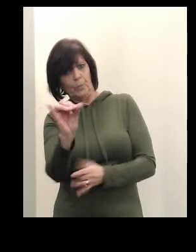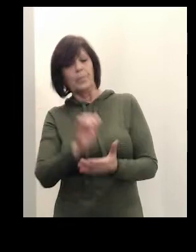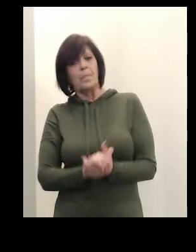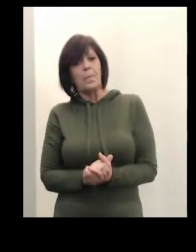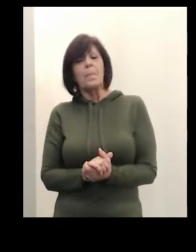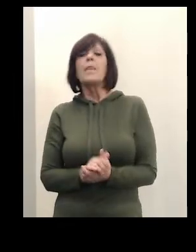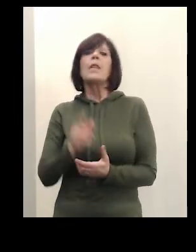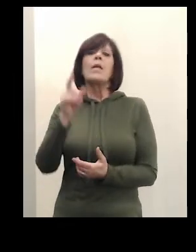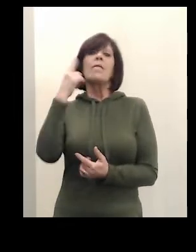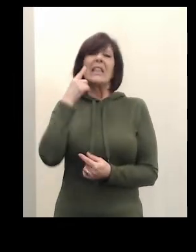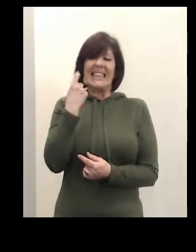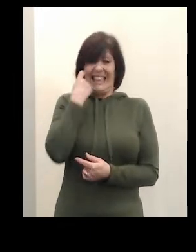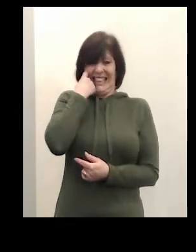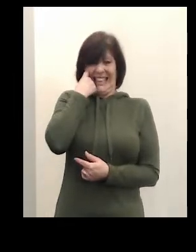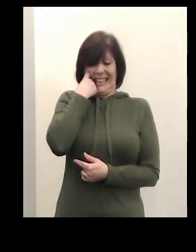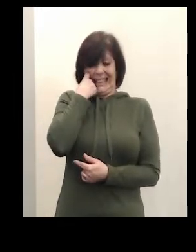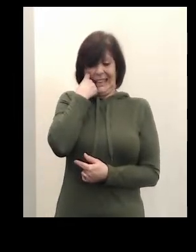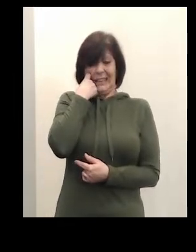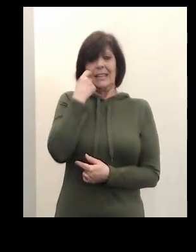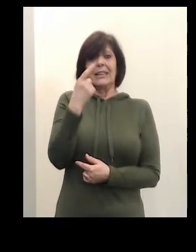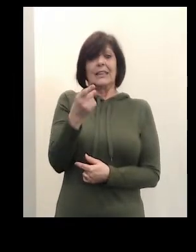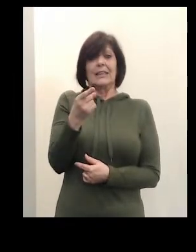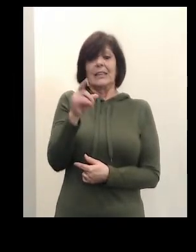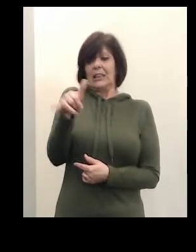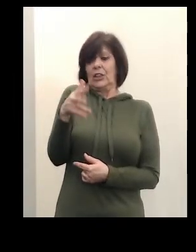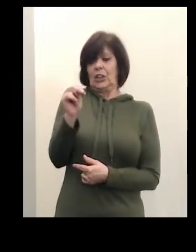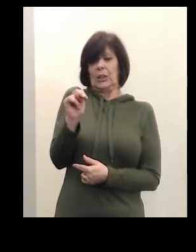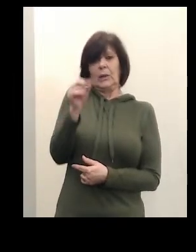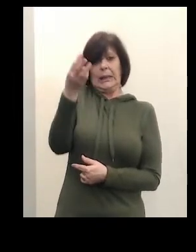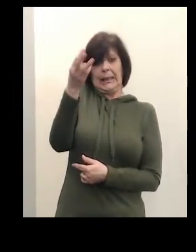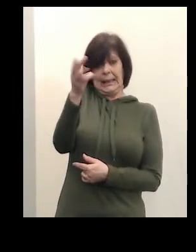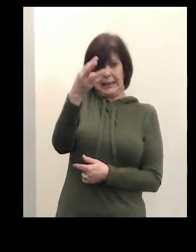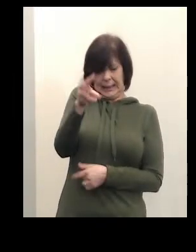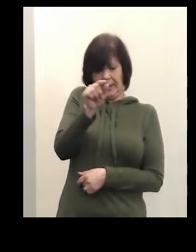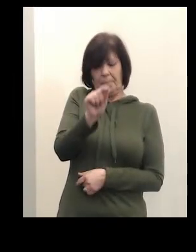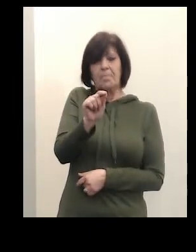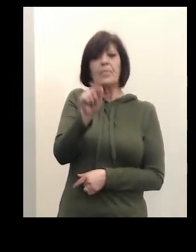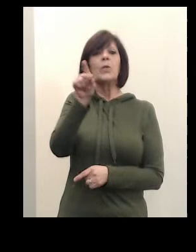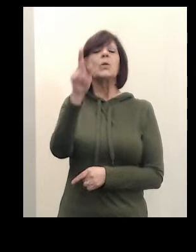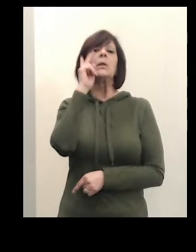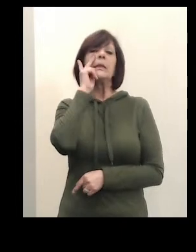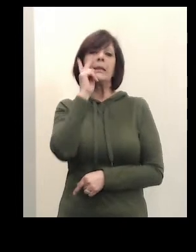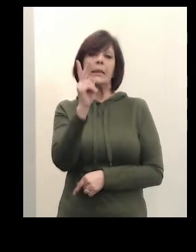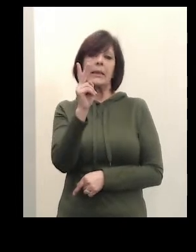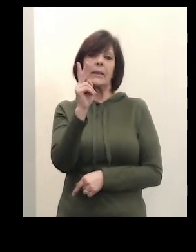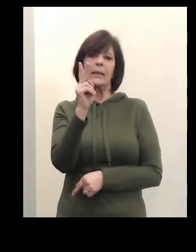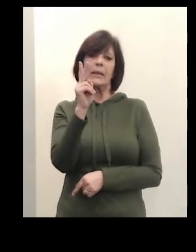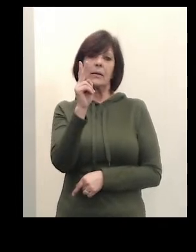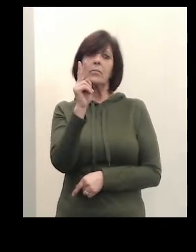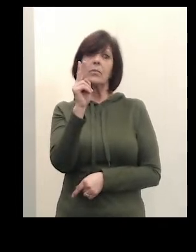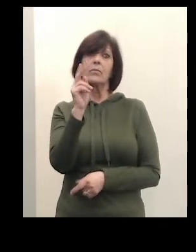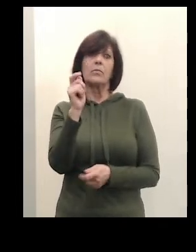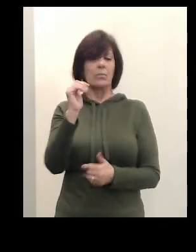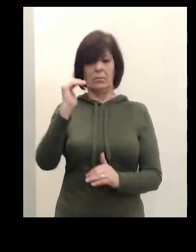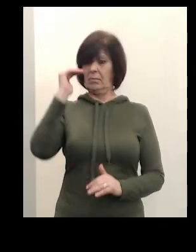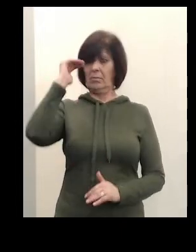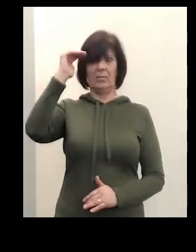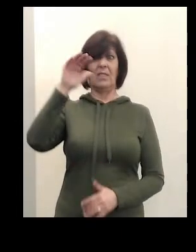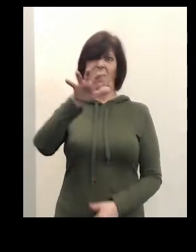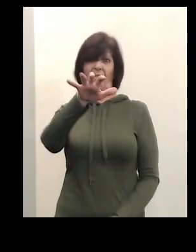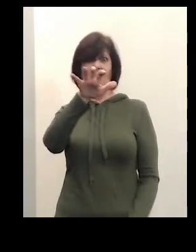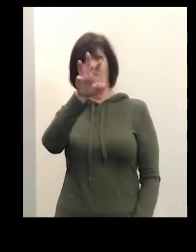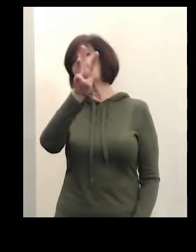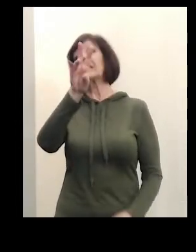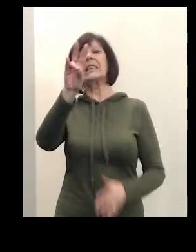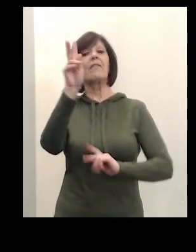the most recent day of data, which is January 16th, you see a big total. 567